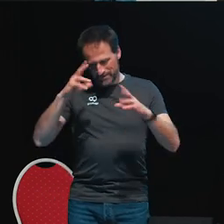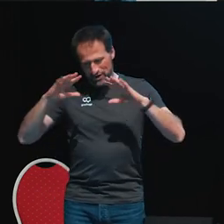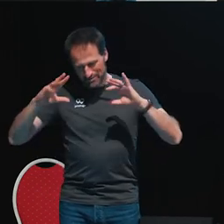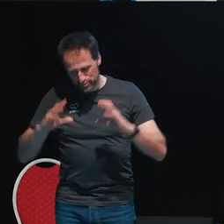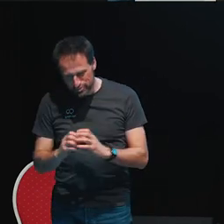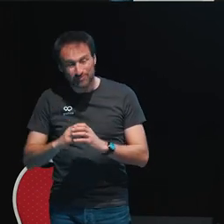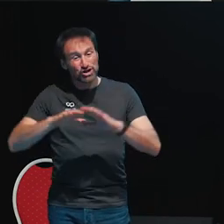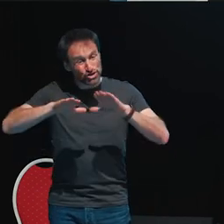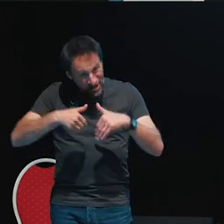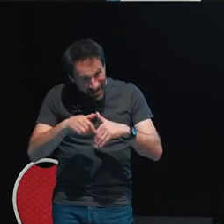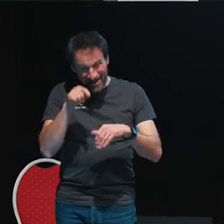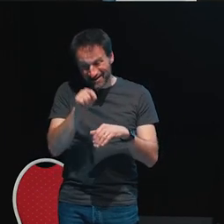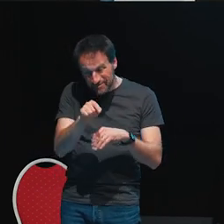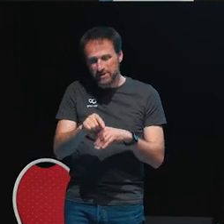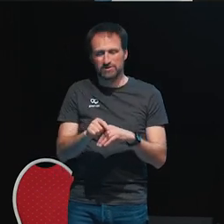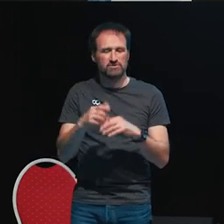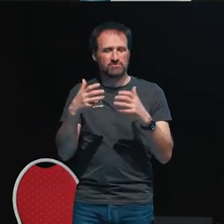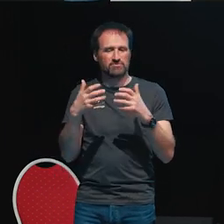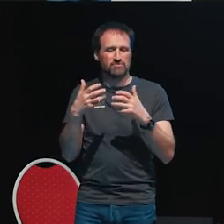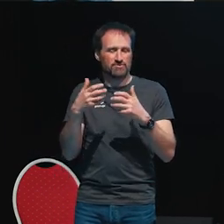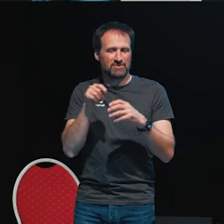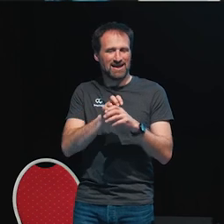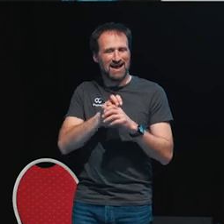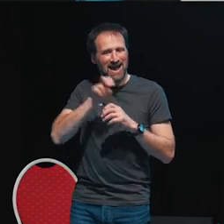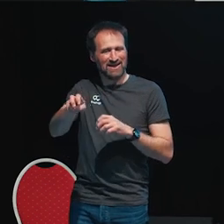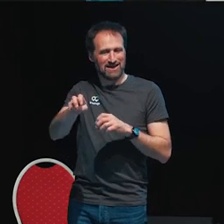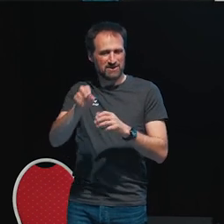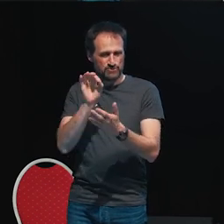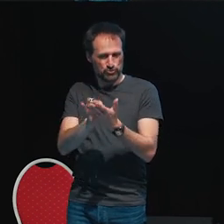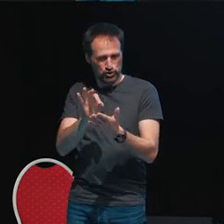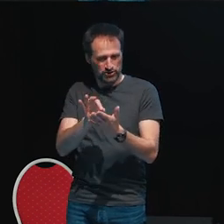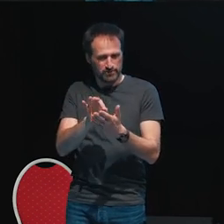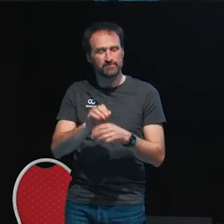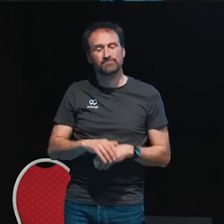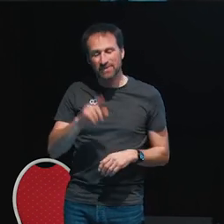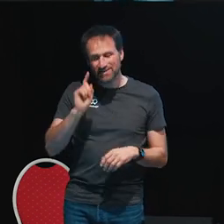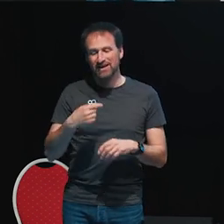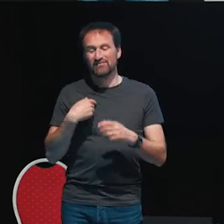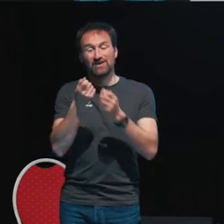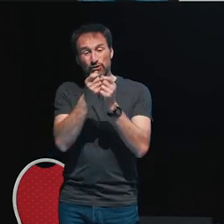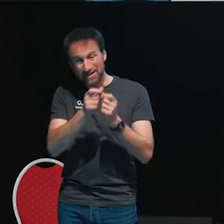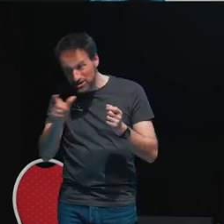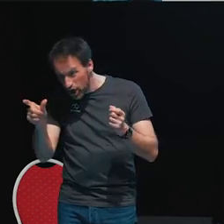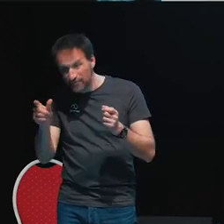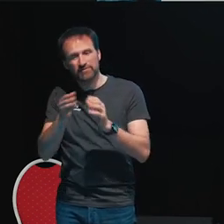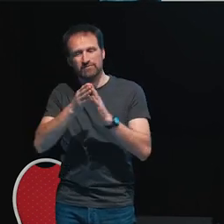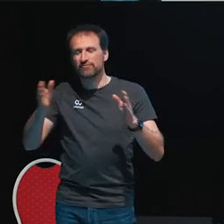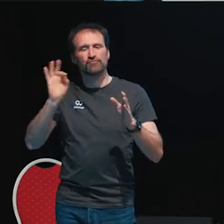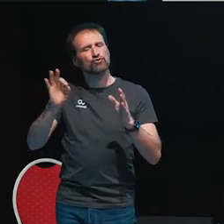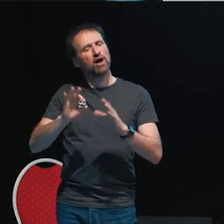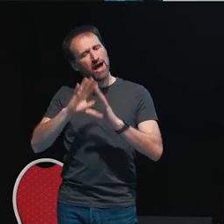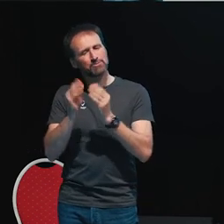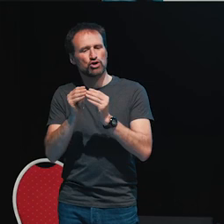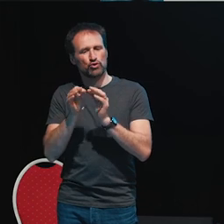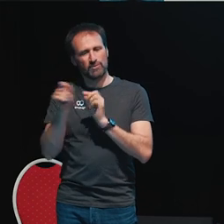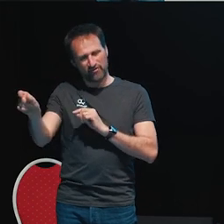say, index.js. We have to take this and resolve this into an absolute path, right? We attach